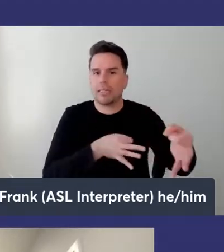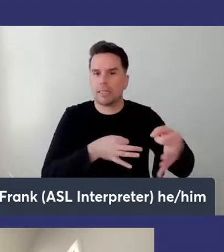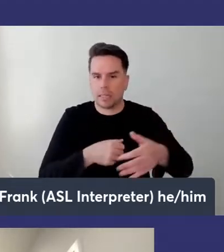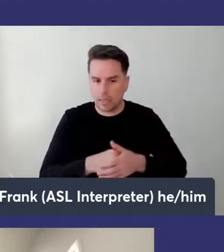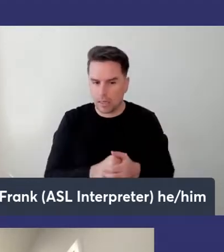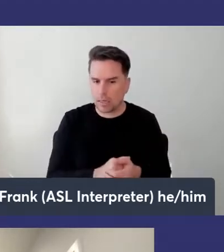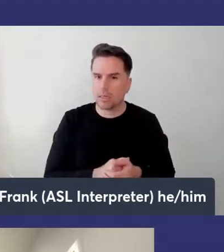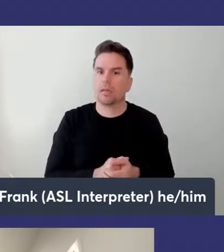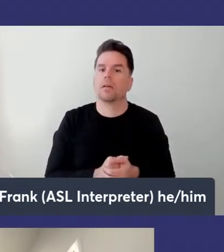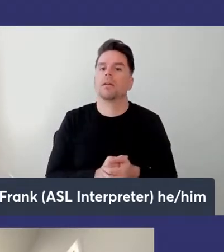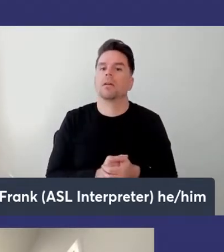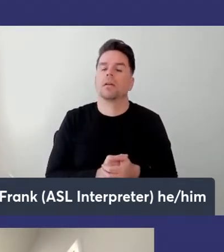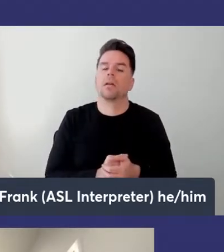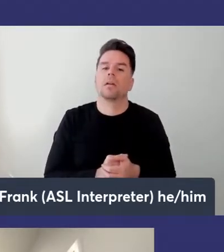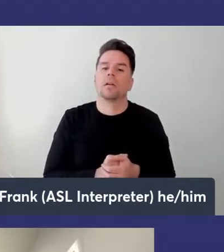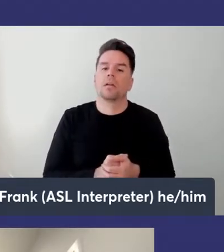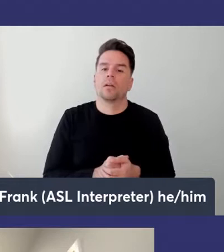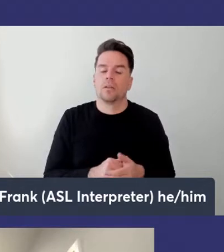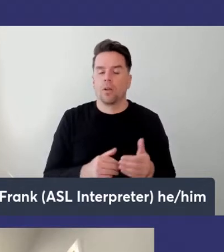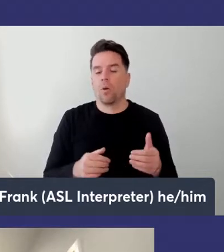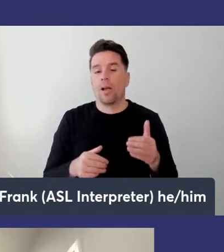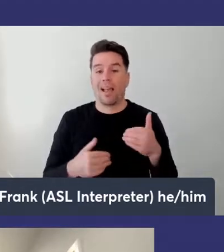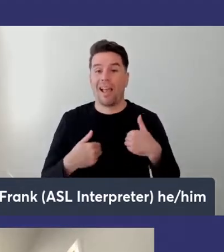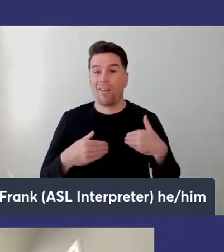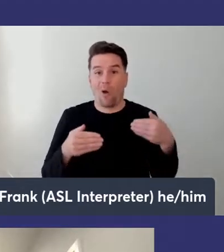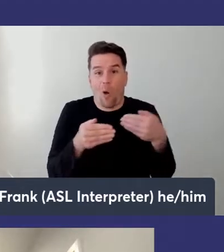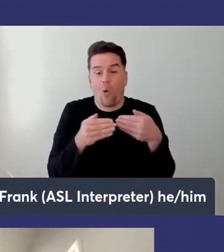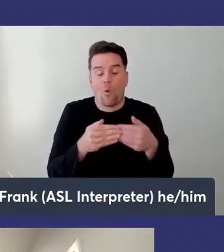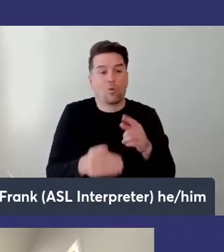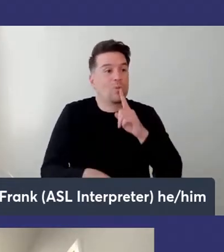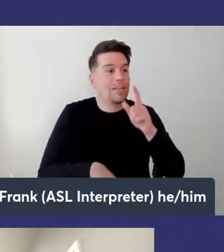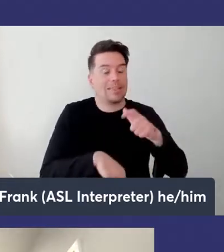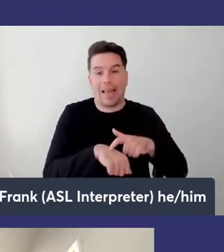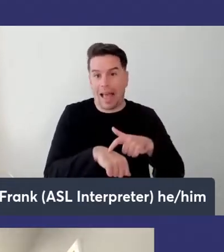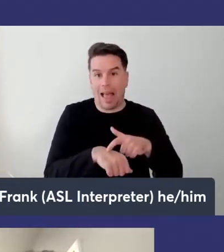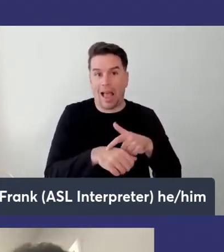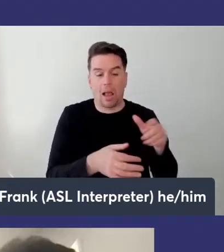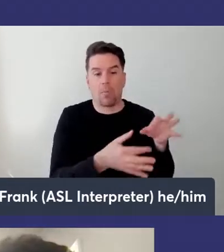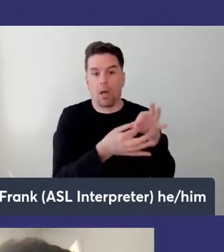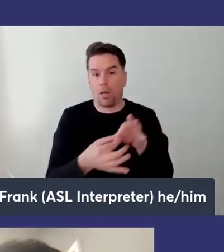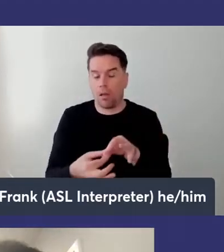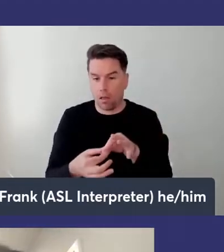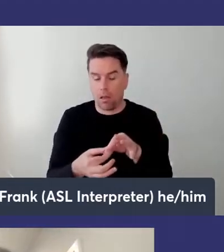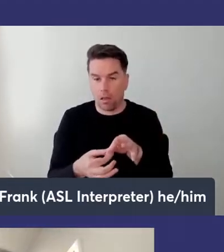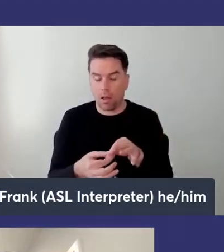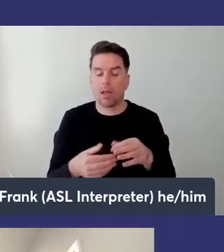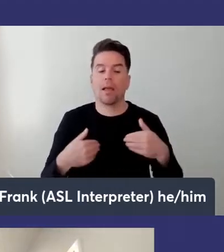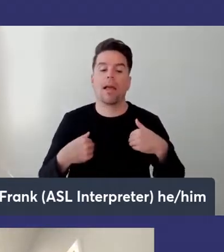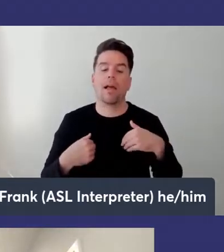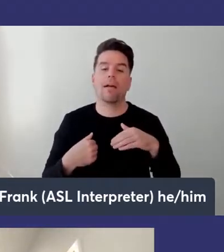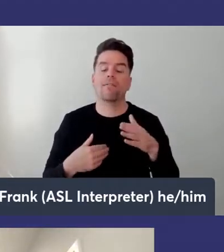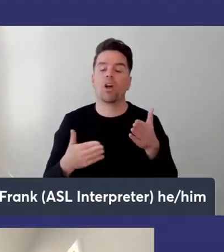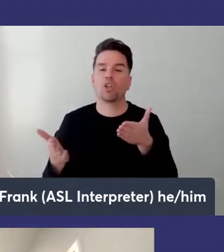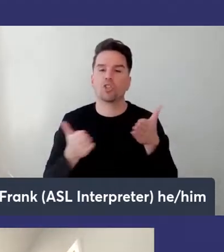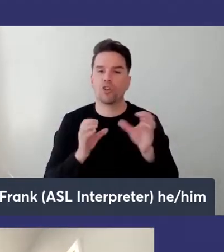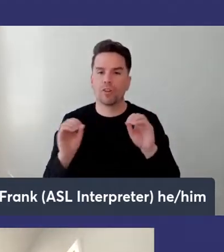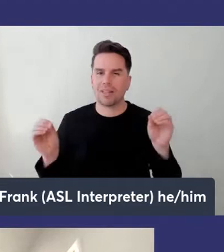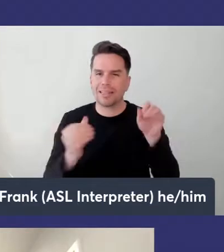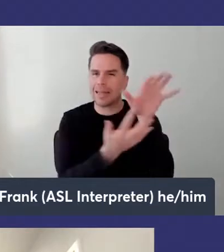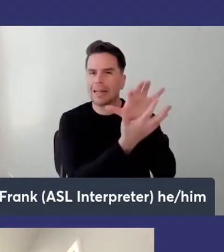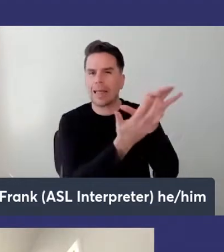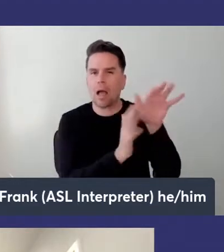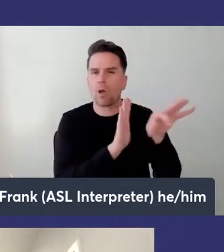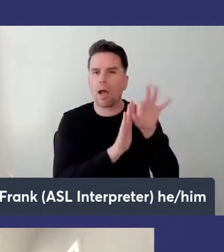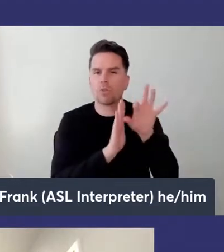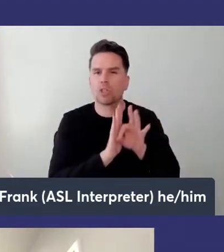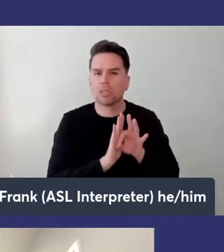you have near real-time latencies to get your inference back. We have serverless option, which like where you could basically